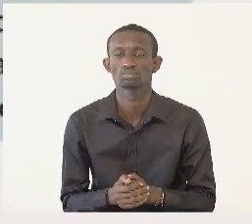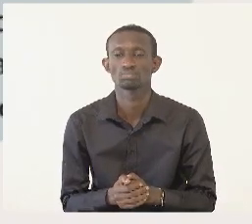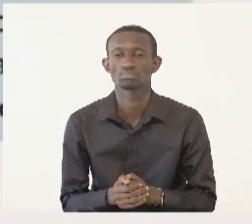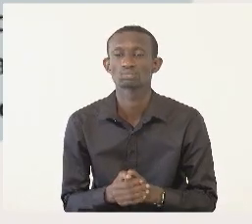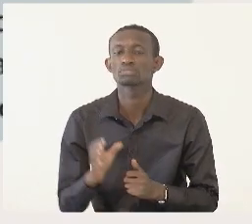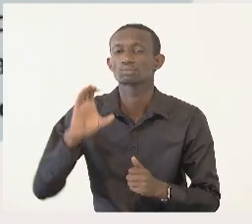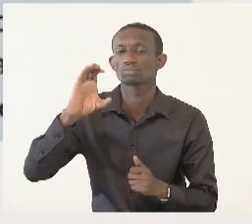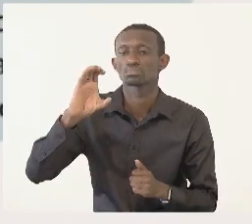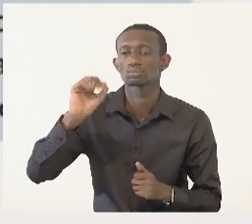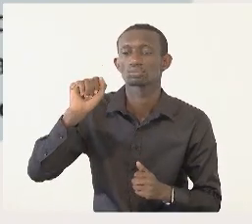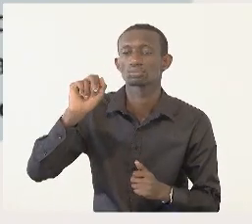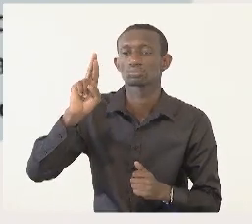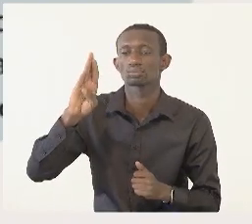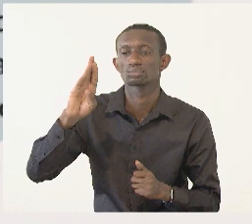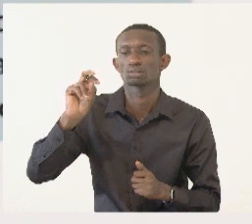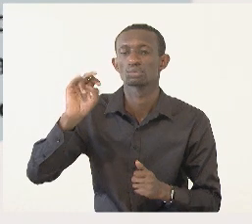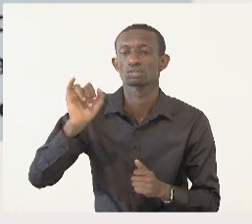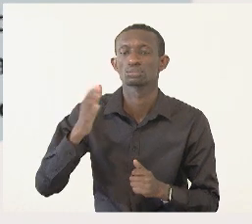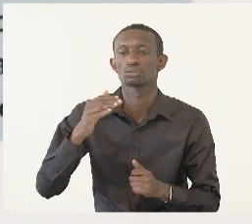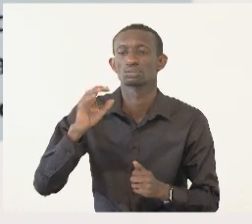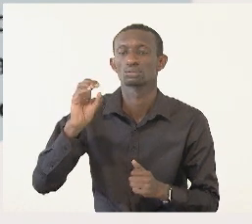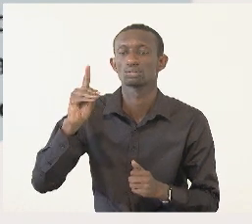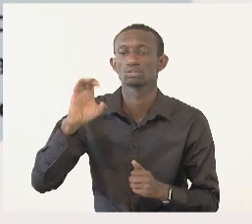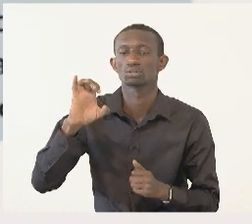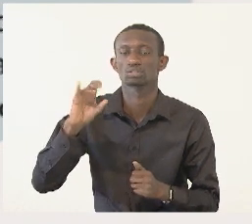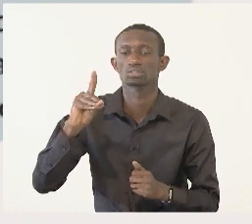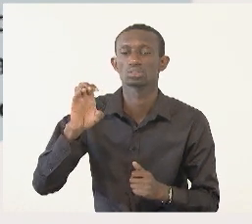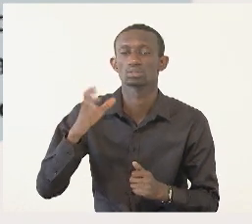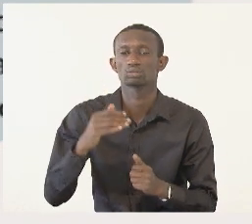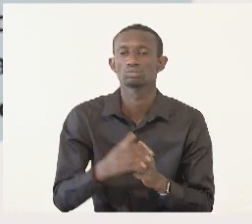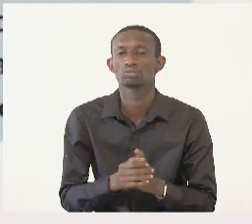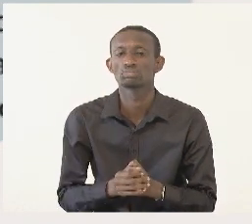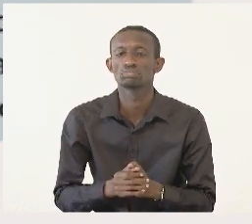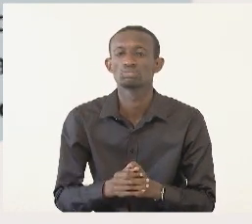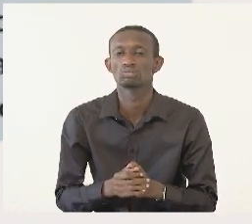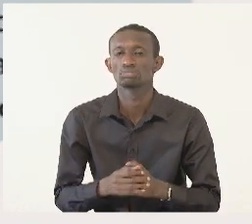have carbon dioxide, excess water in form of vapor, and